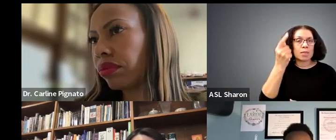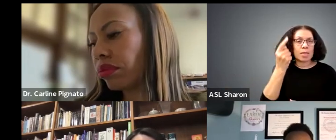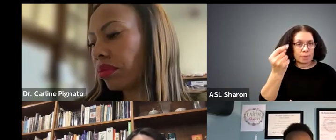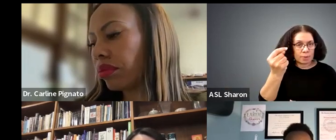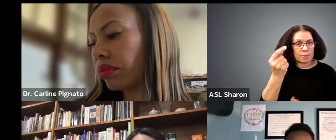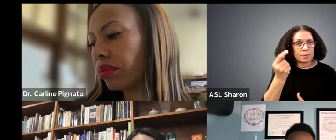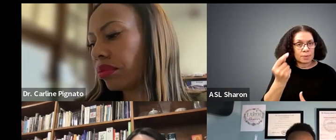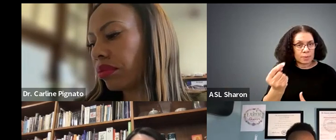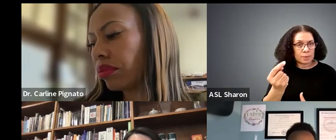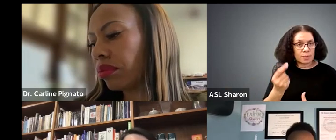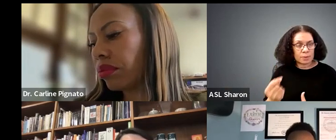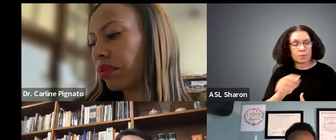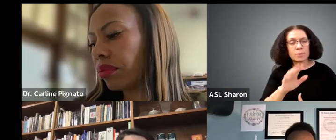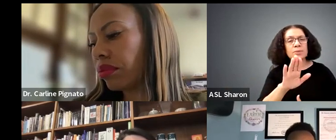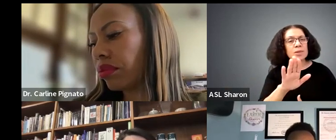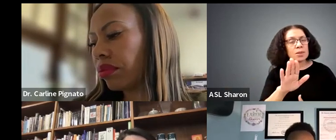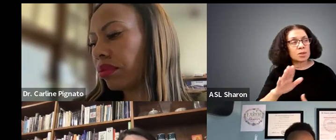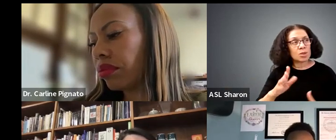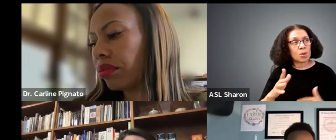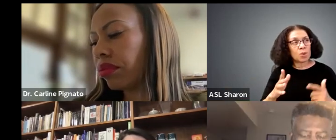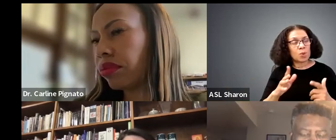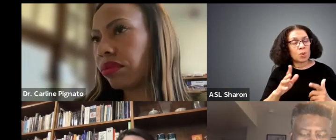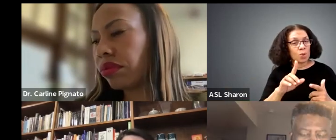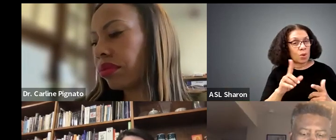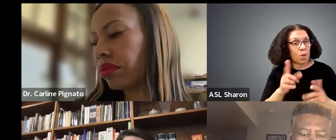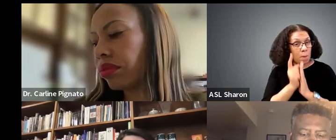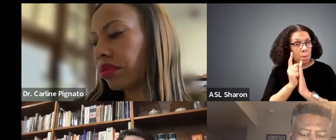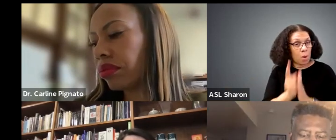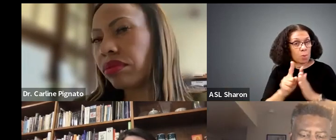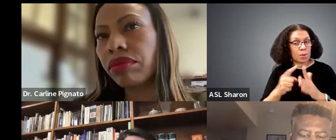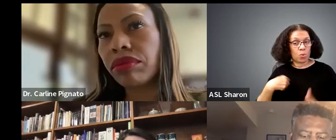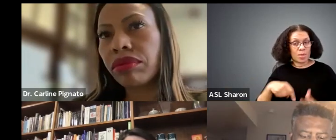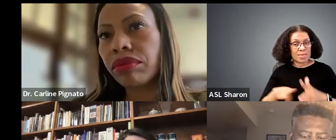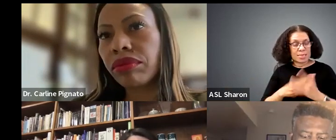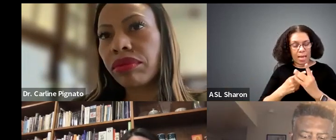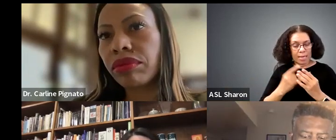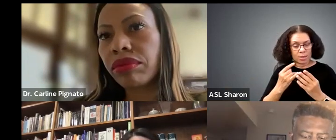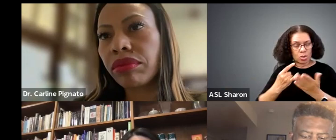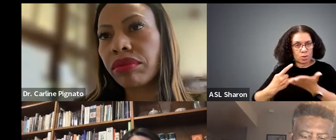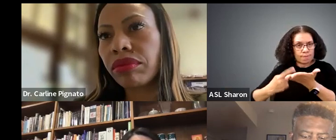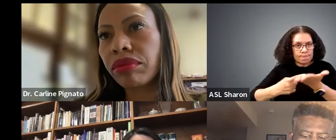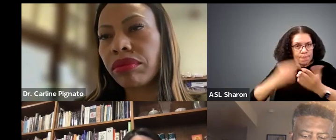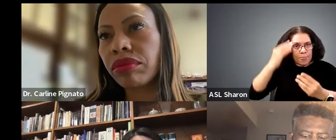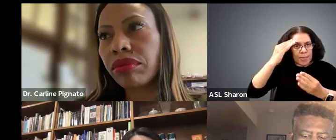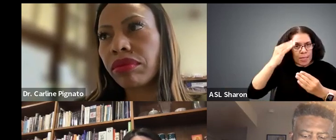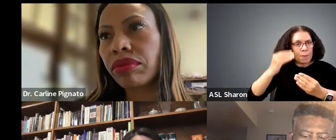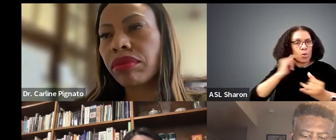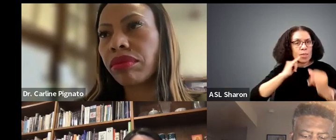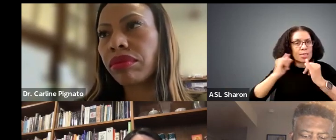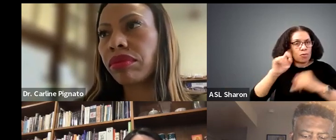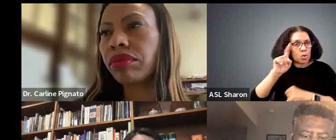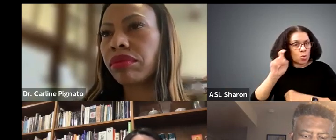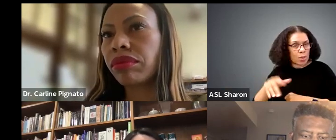Is it pretty clear that once we begin deliberating on interview questions, we'll likely